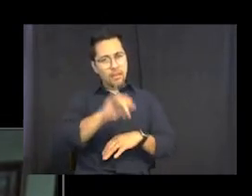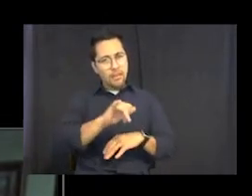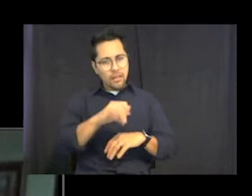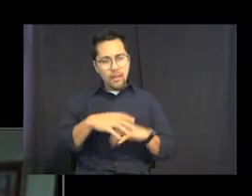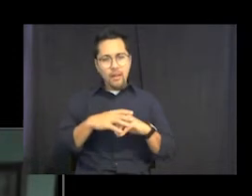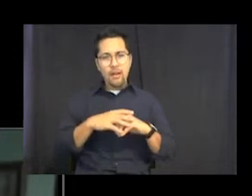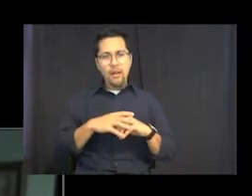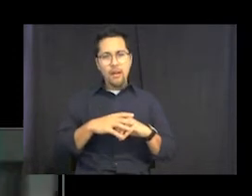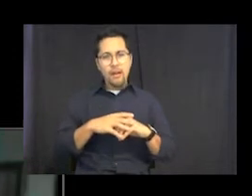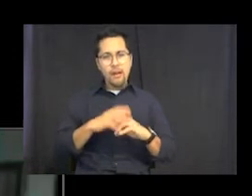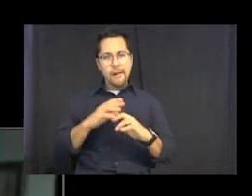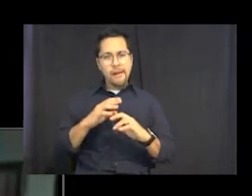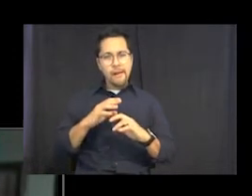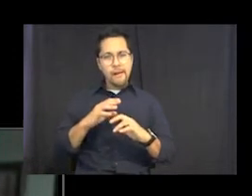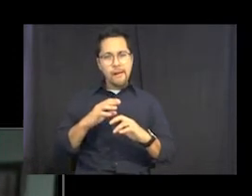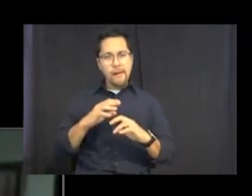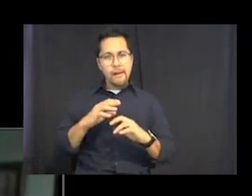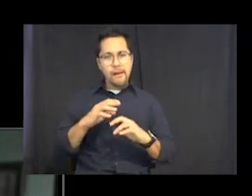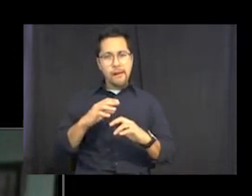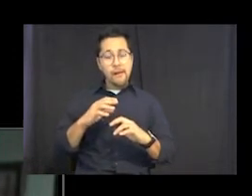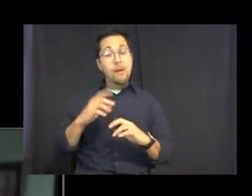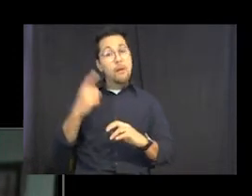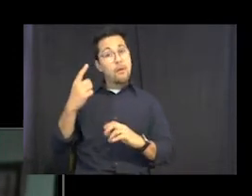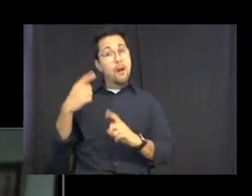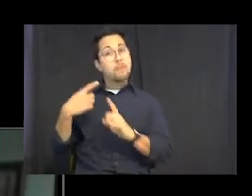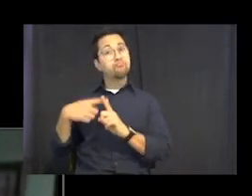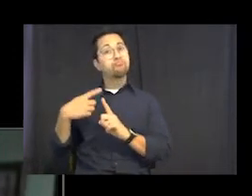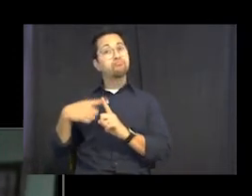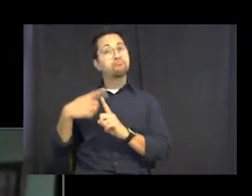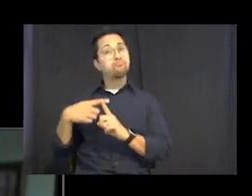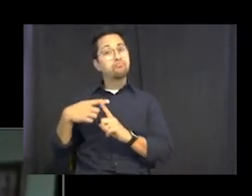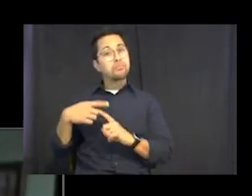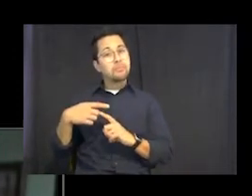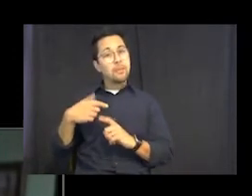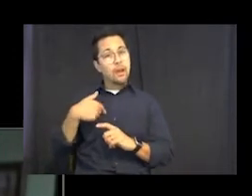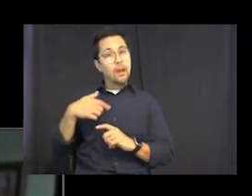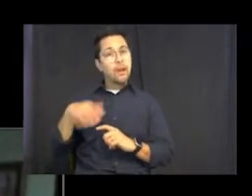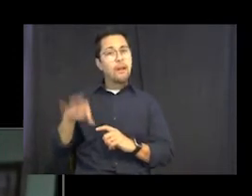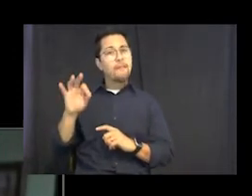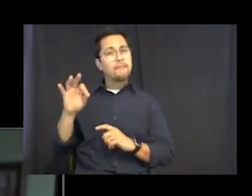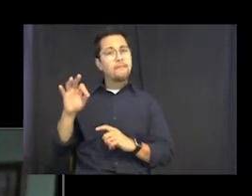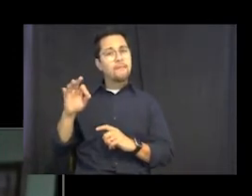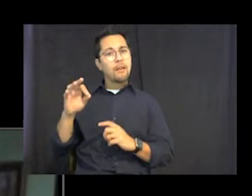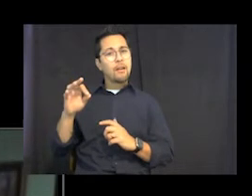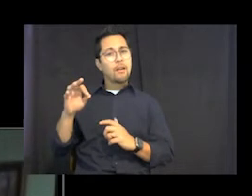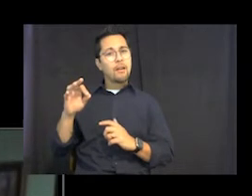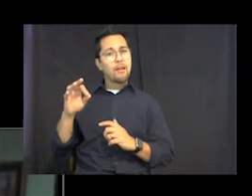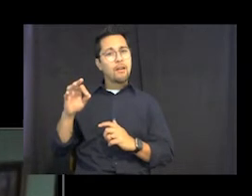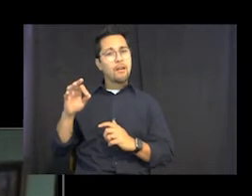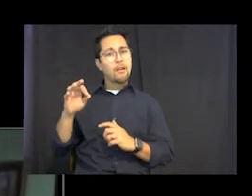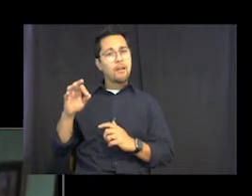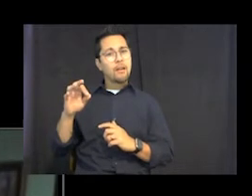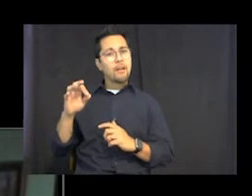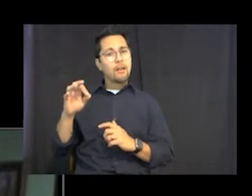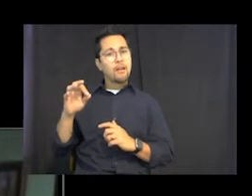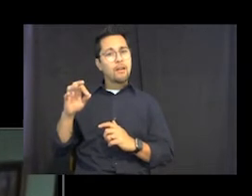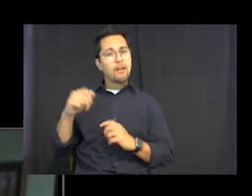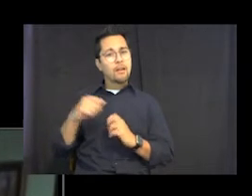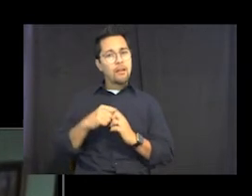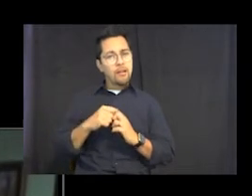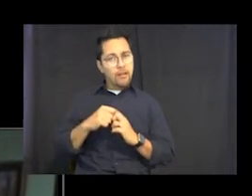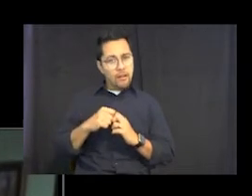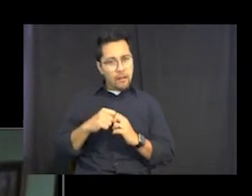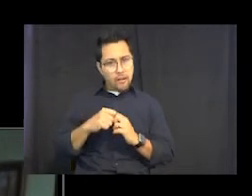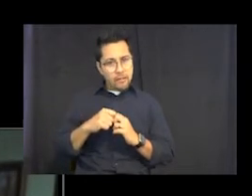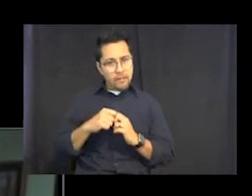accuracy of my weights on the bright side, I found a website called Pathfinder